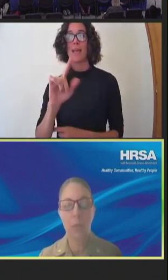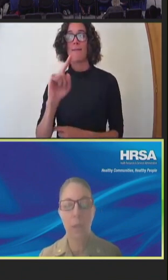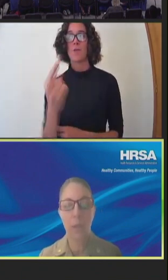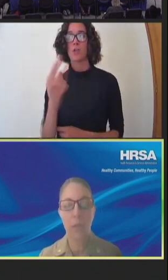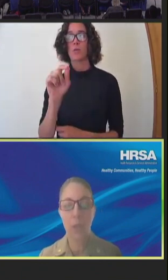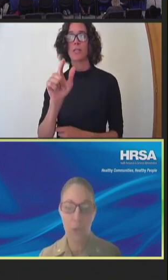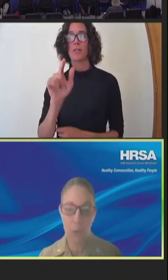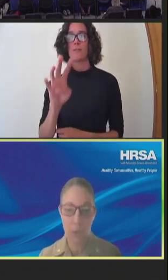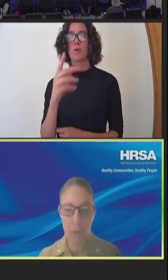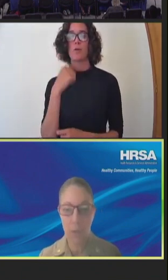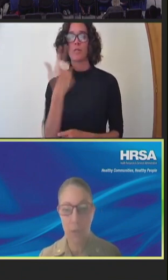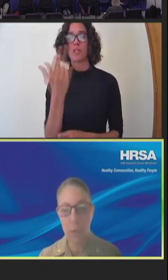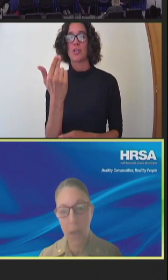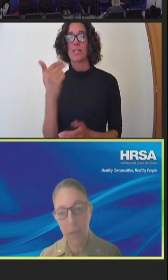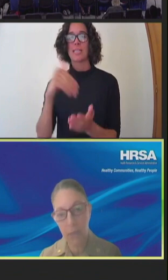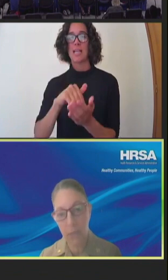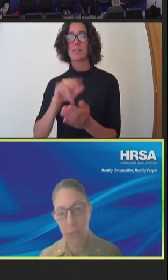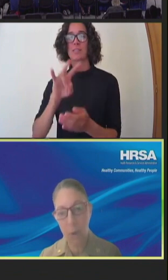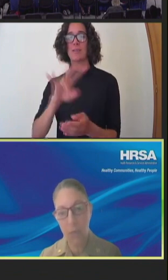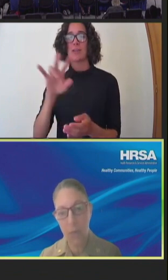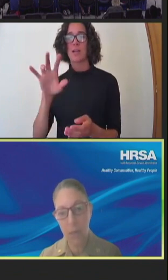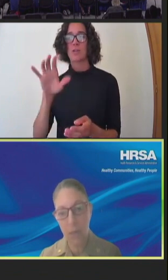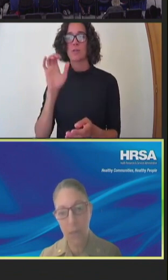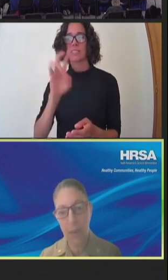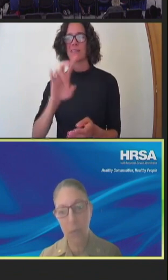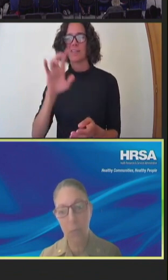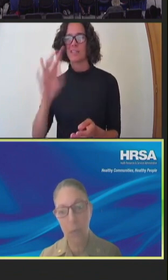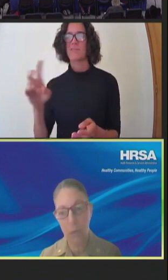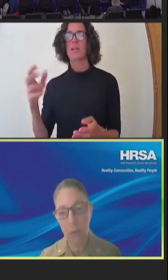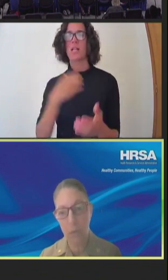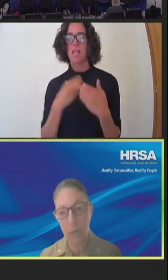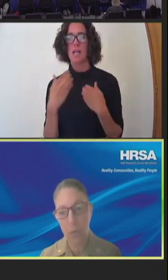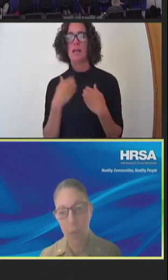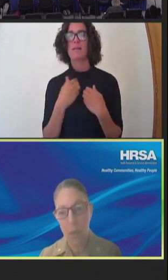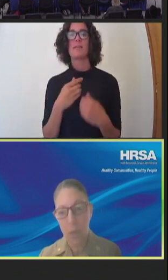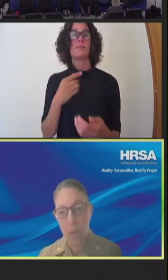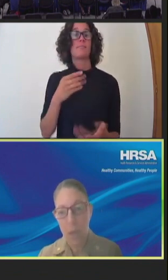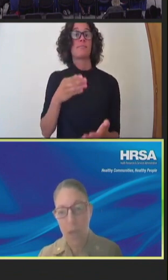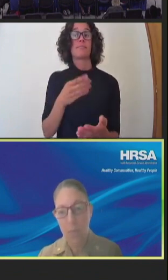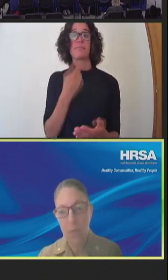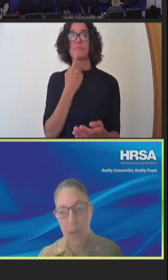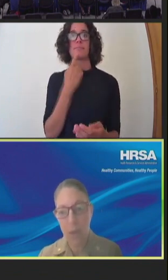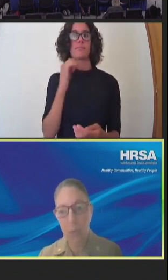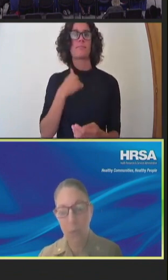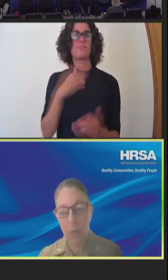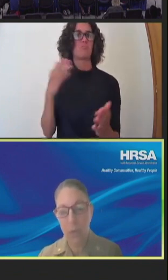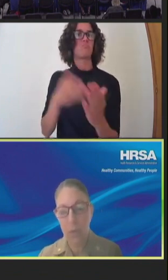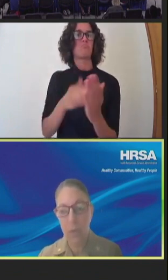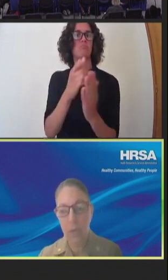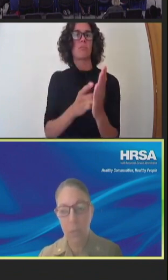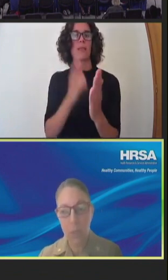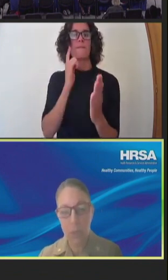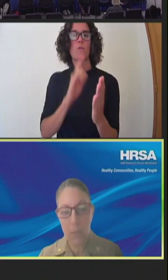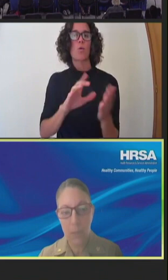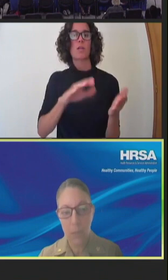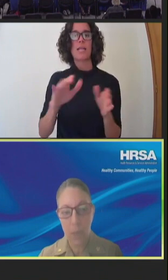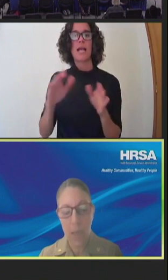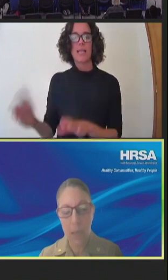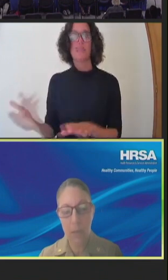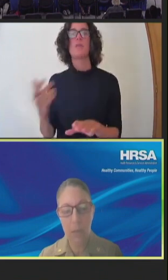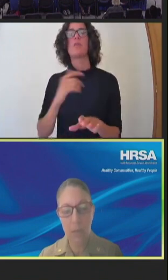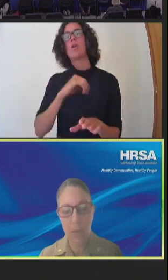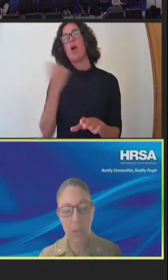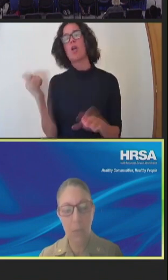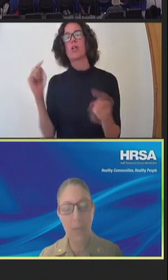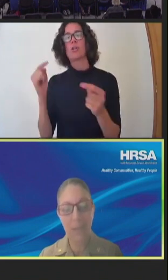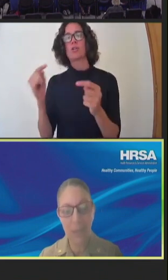claims alleging injuries and or deaths from COVID-19 countermeasures have been filed with the CICP, and